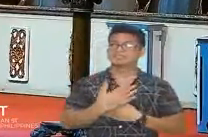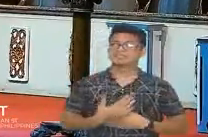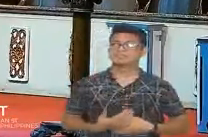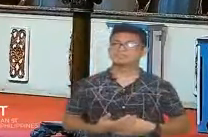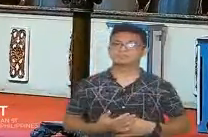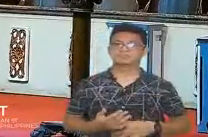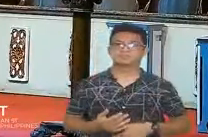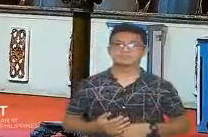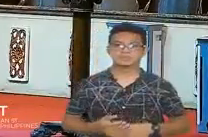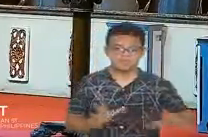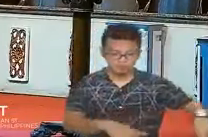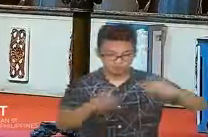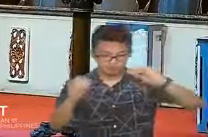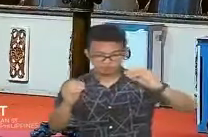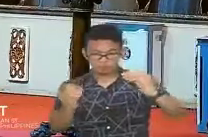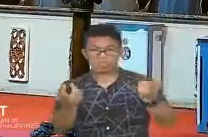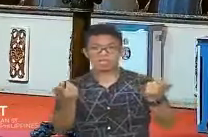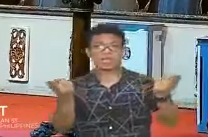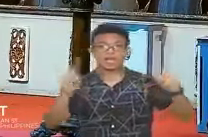yun.